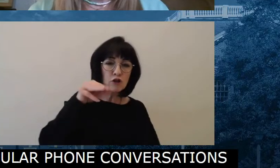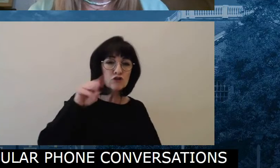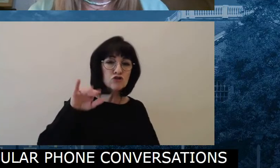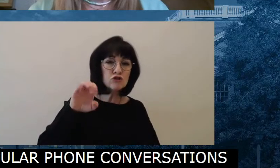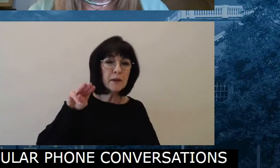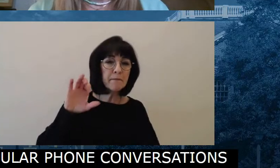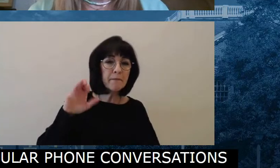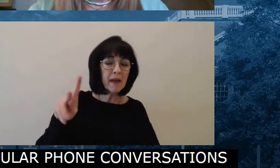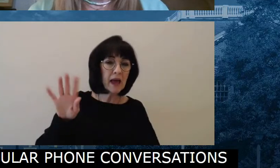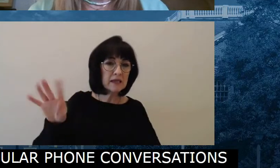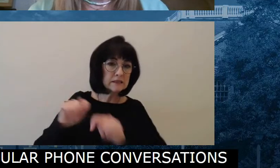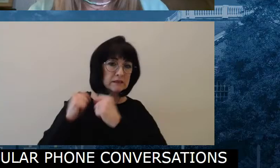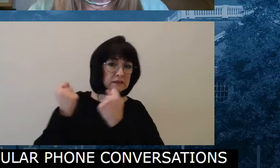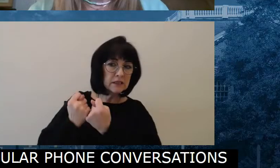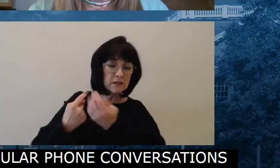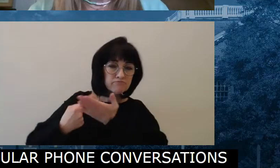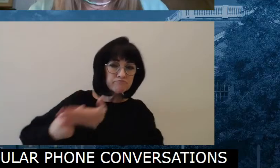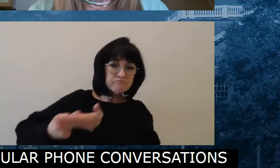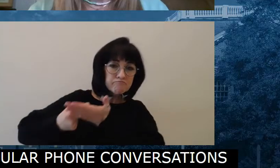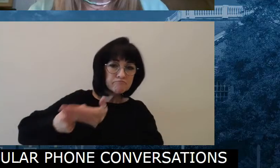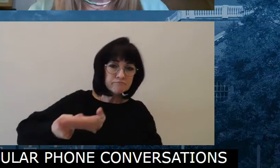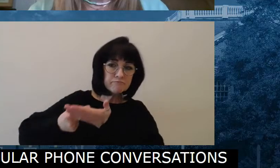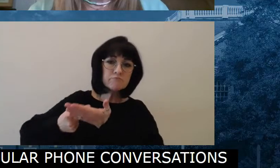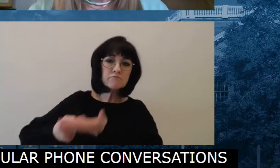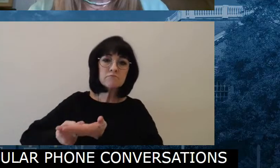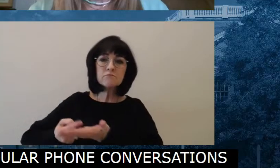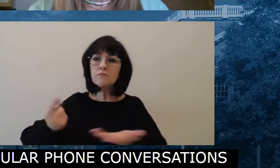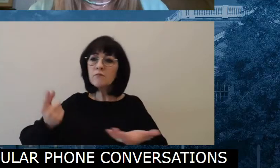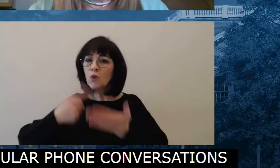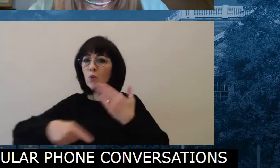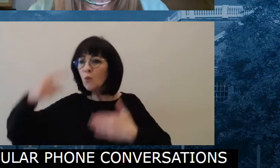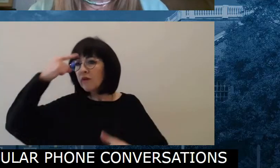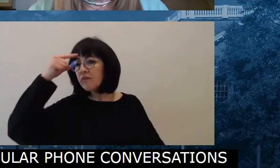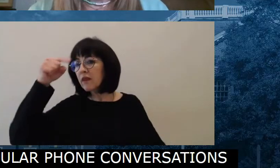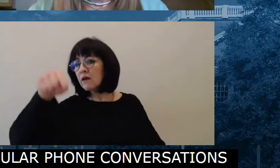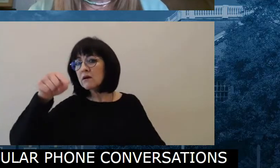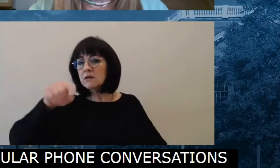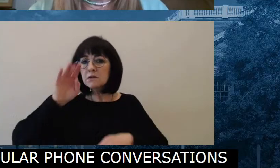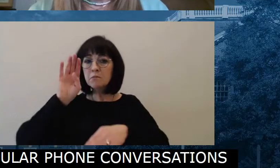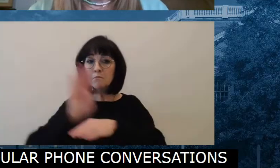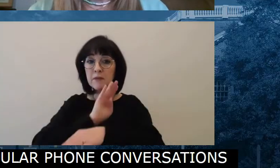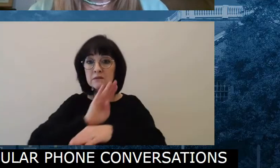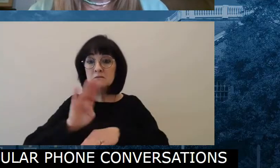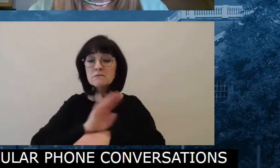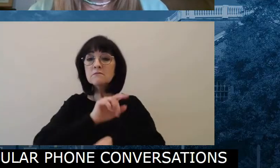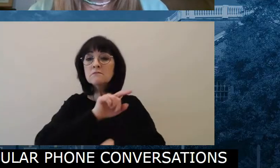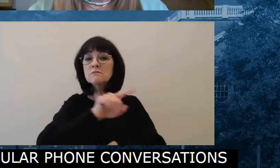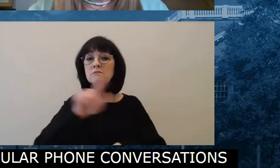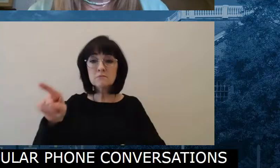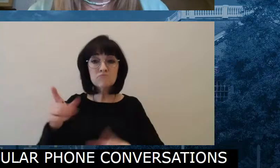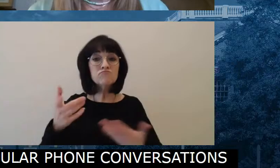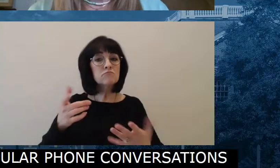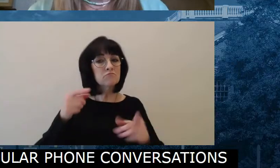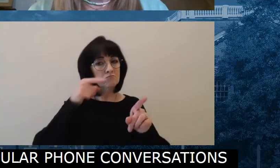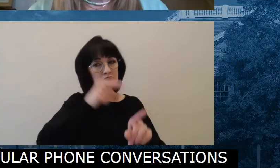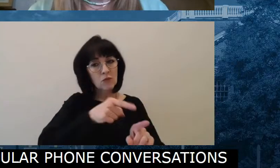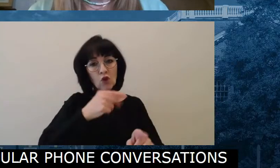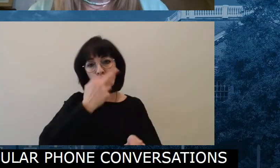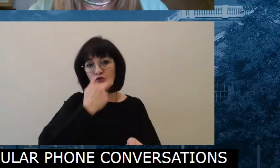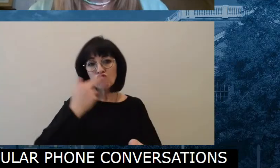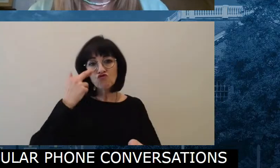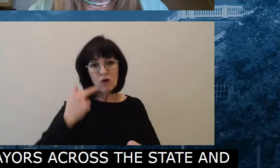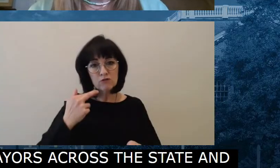have been engaging with those business establishments as well. We've had a call with the Restaurant Association and their